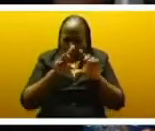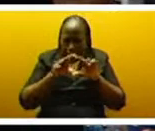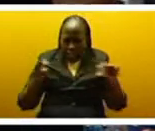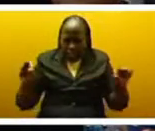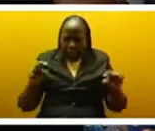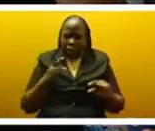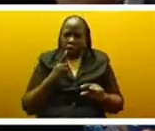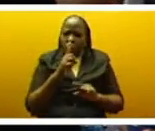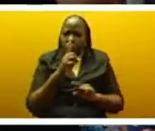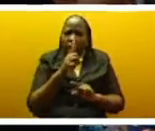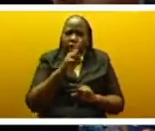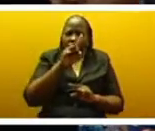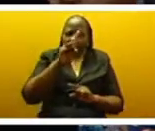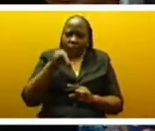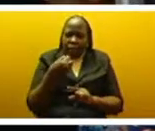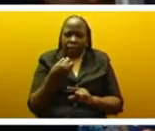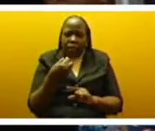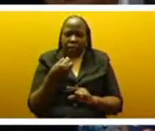1544,